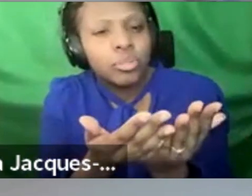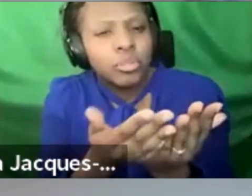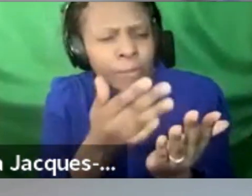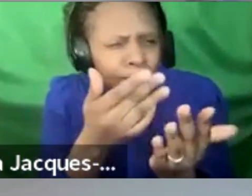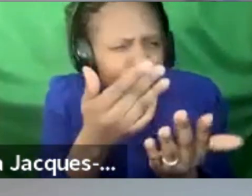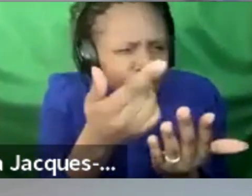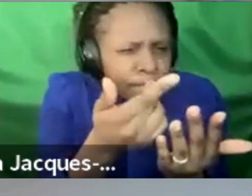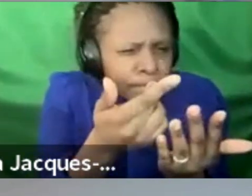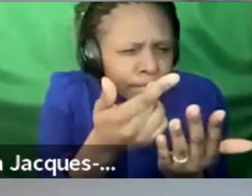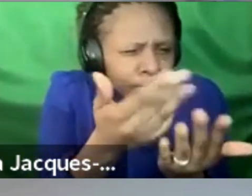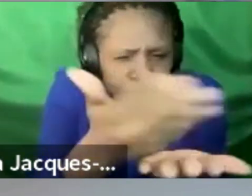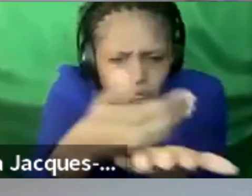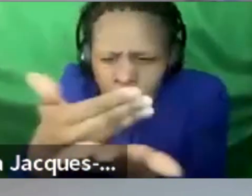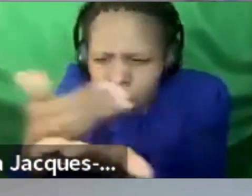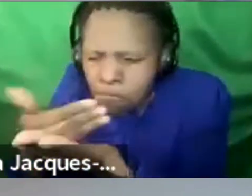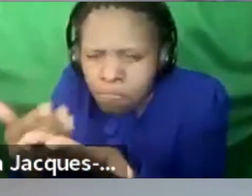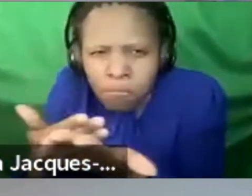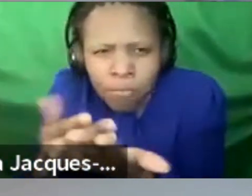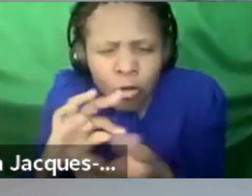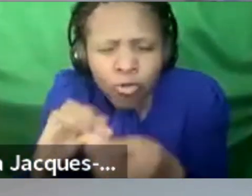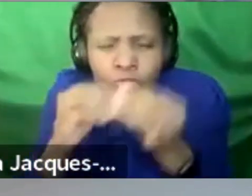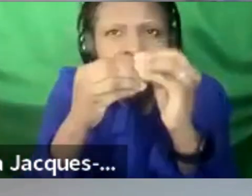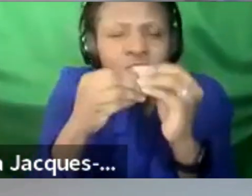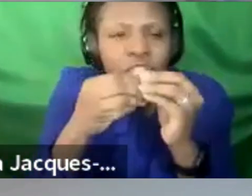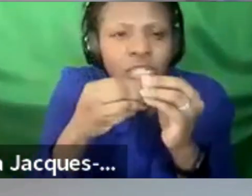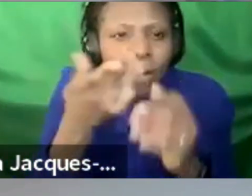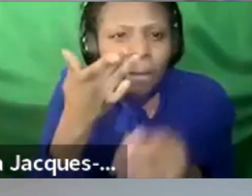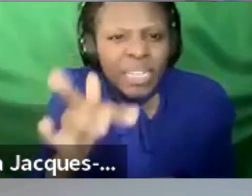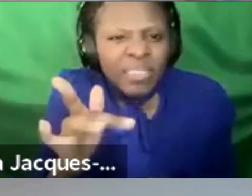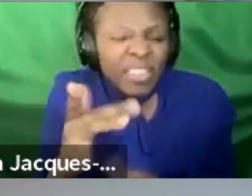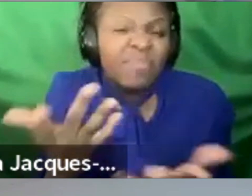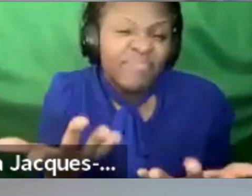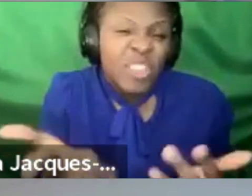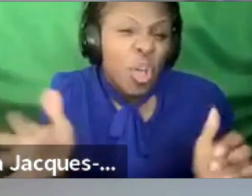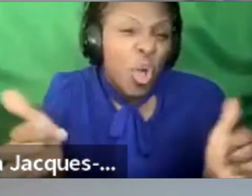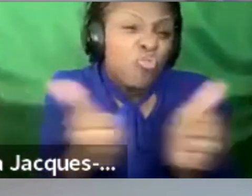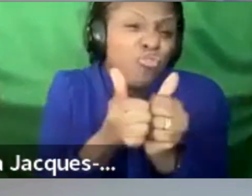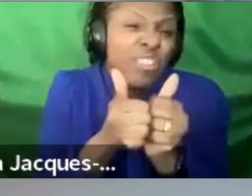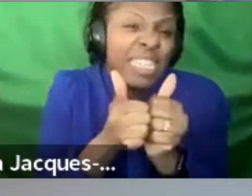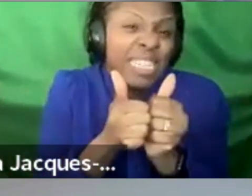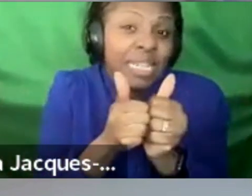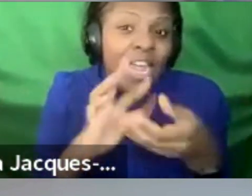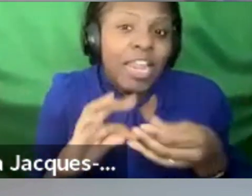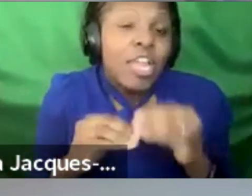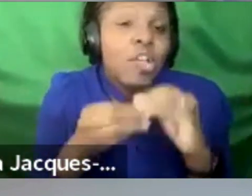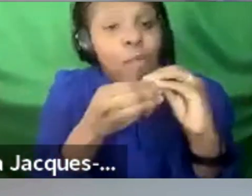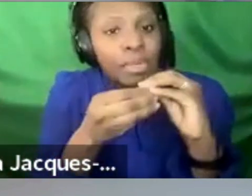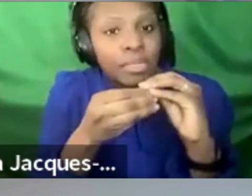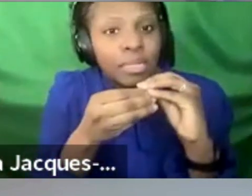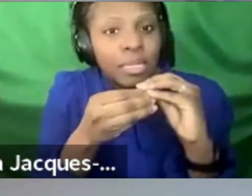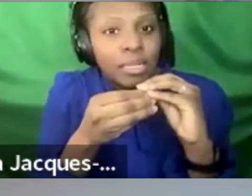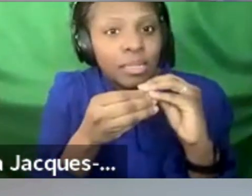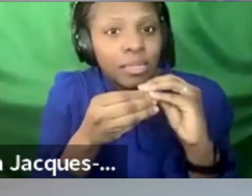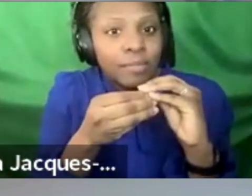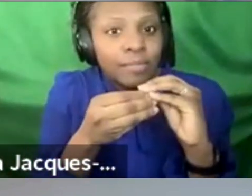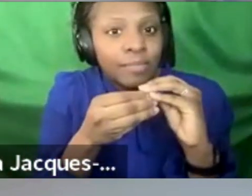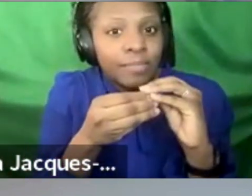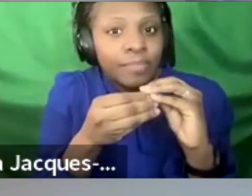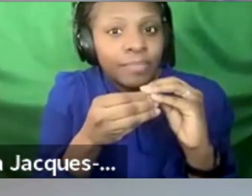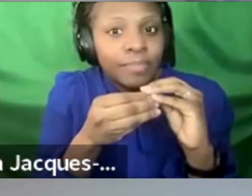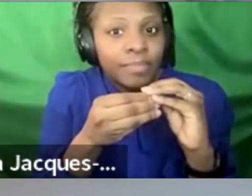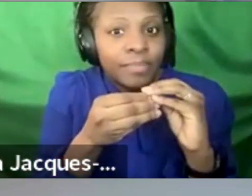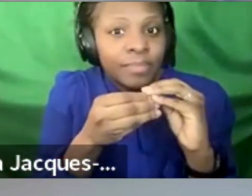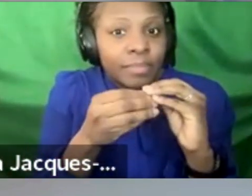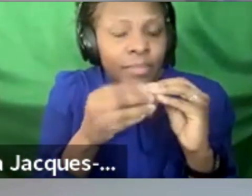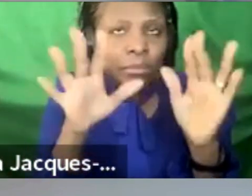the creation myths in the world, it's almost a consensus that the creator was trans. And